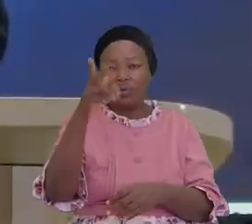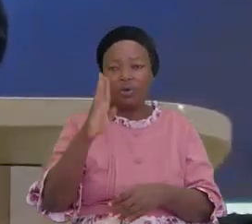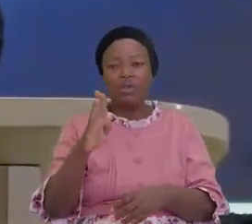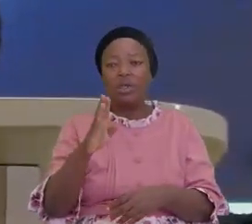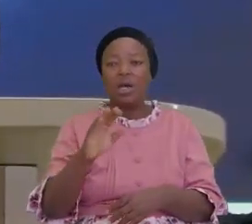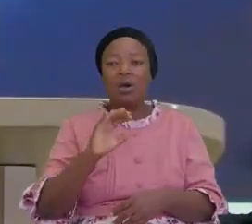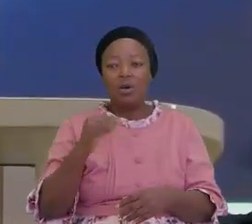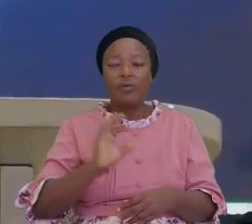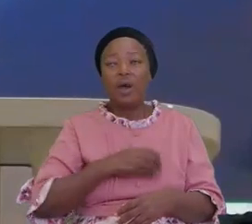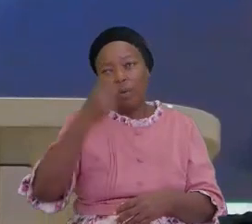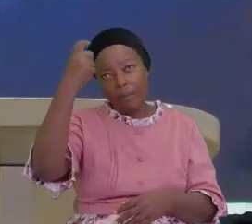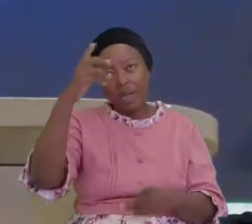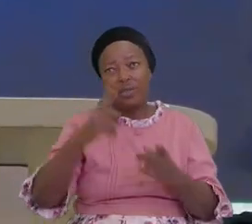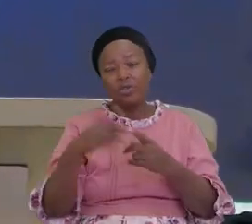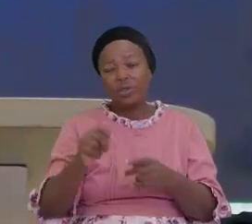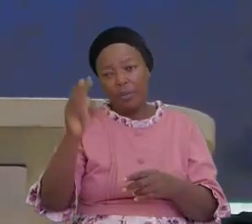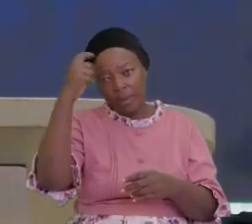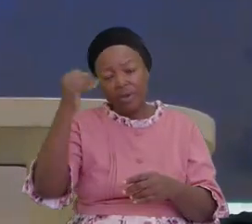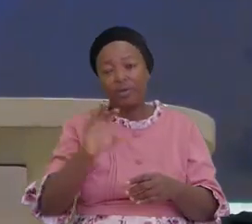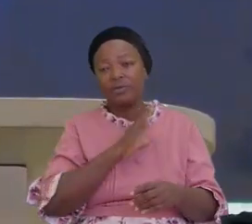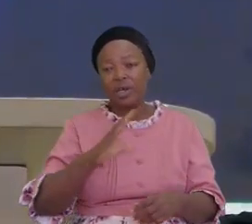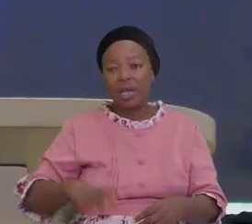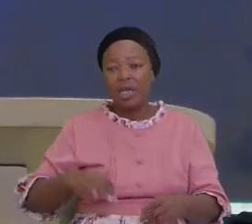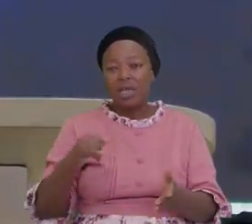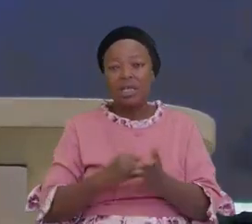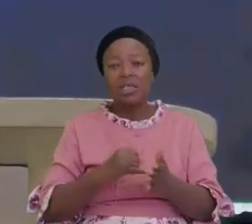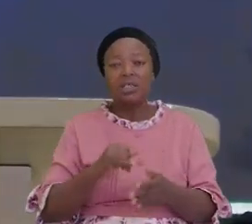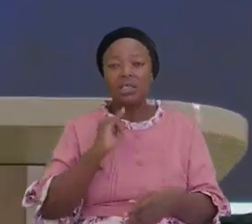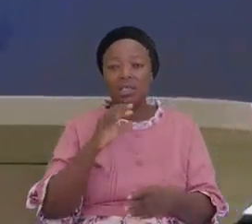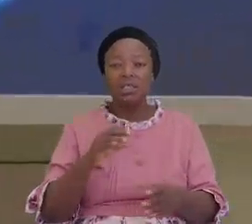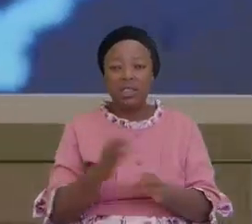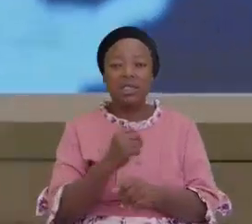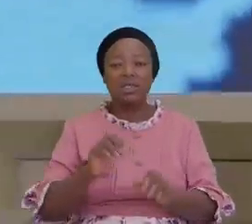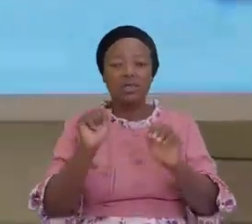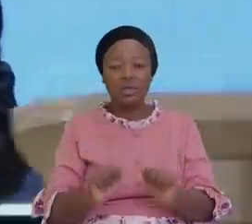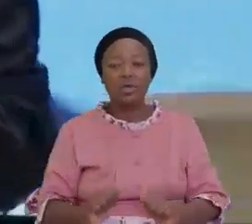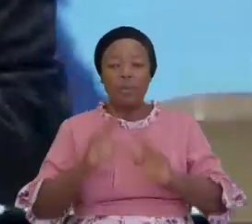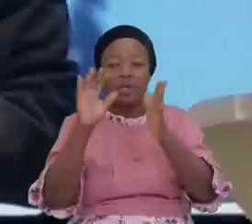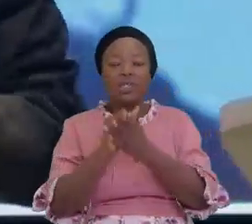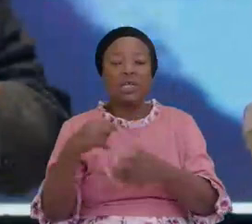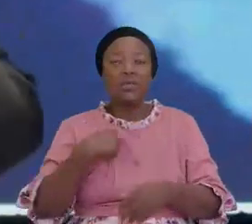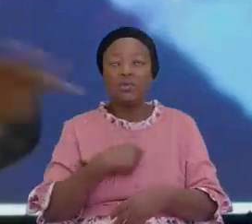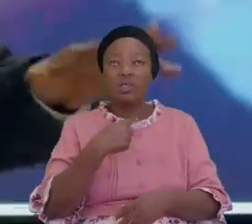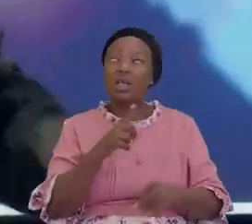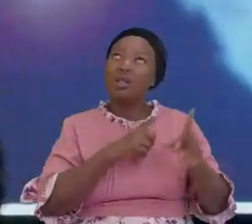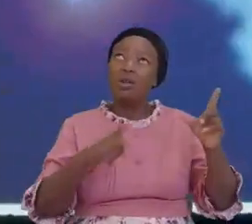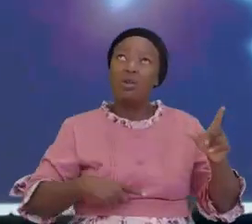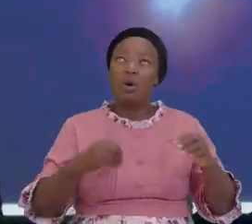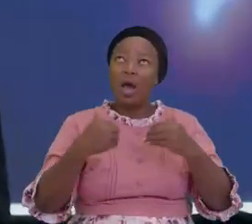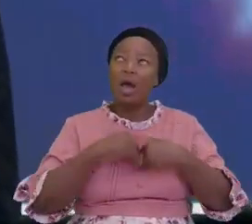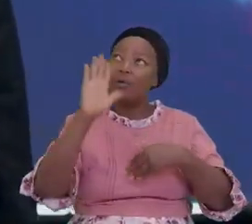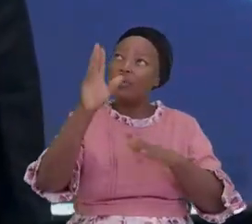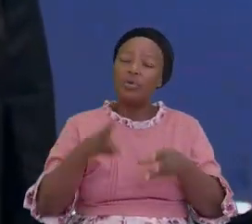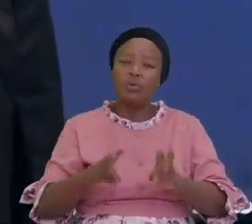of Christ. It is the submission that we say, "Lord, have your way and not